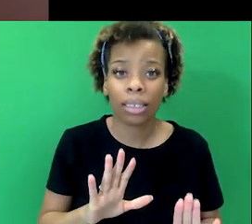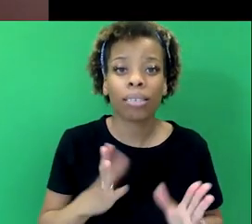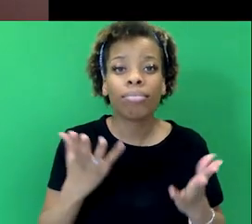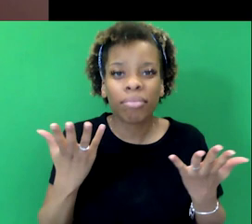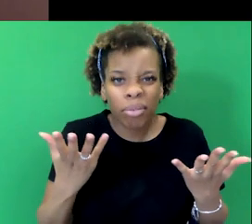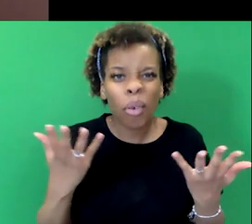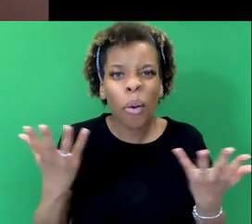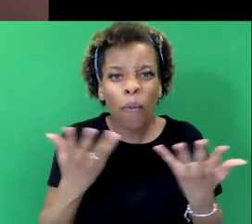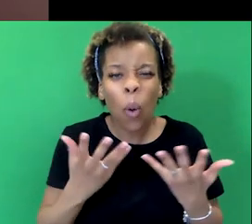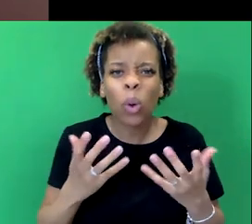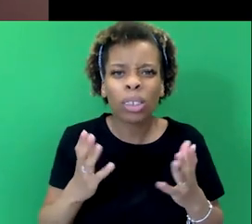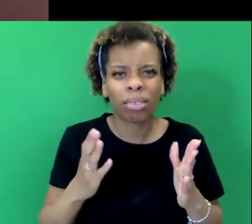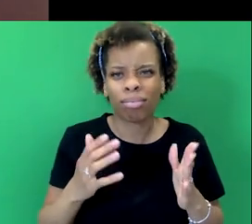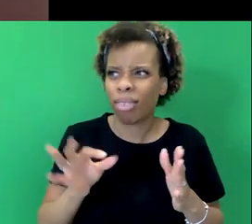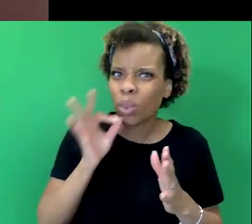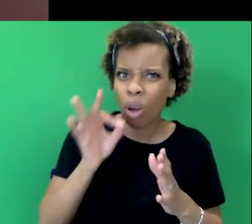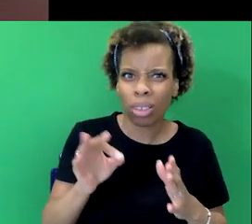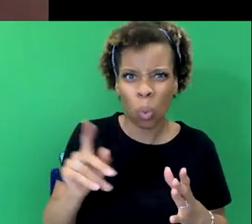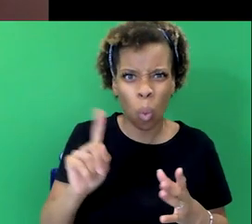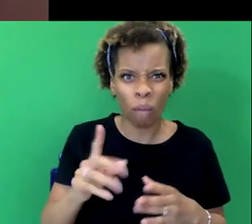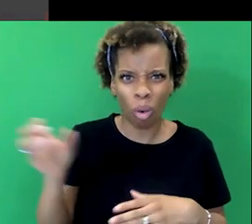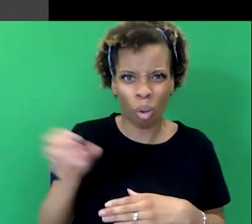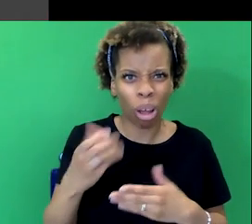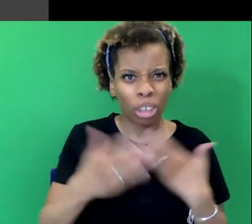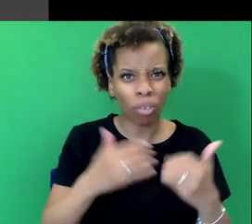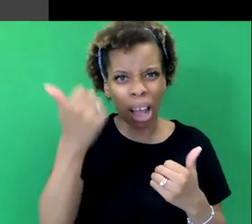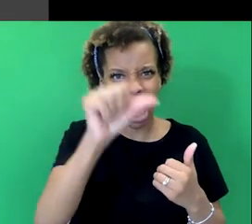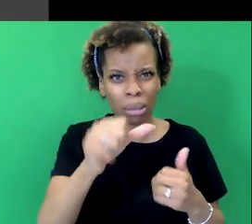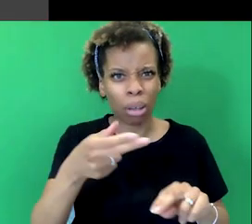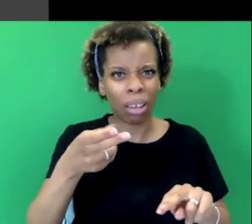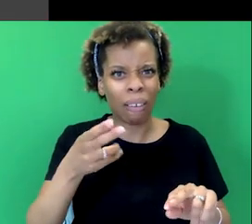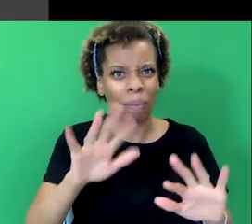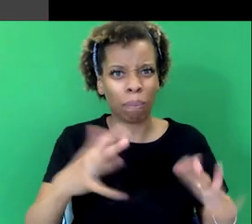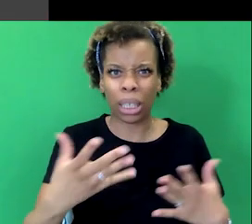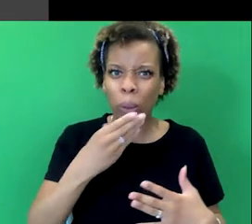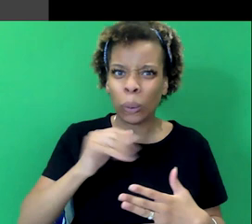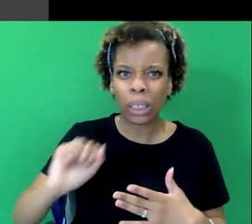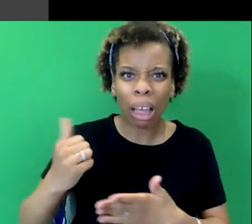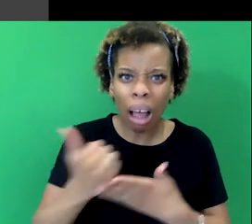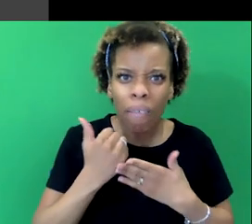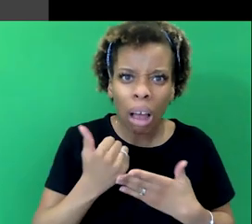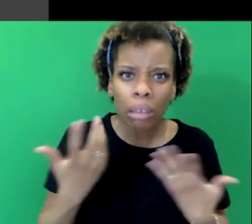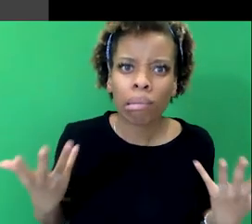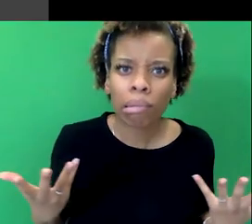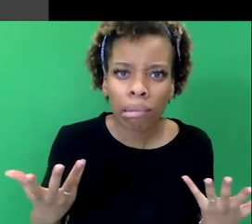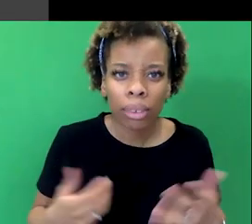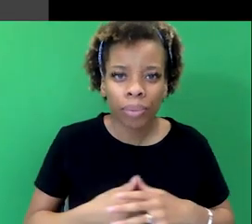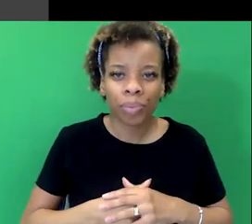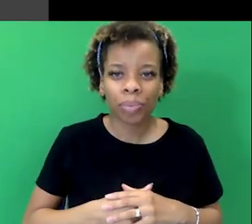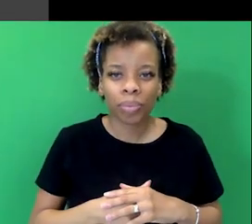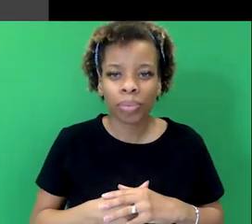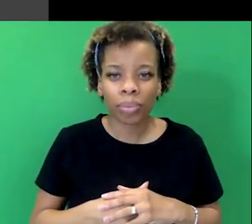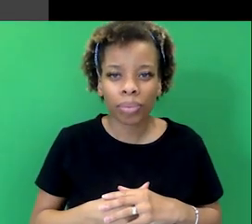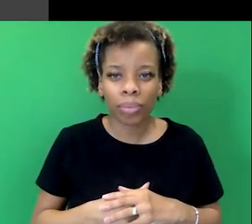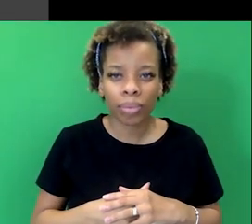that, presumably. But I'll hand over to the creatives. But yeah, I think I've been lucky. Mm. Do you want to go, Juliet? Sorry,